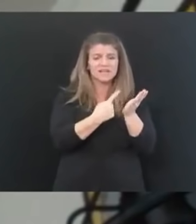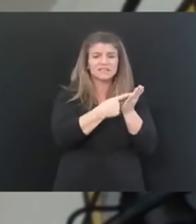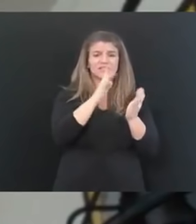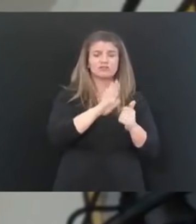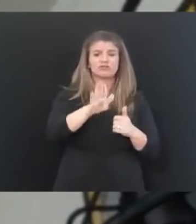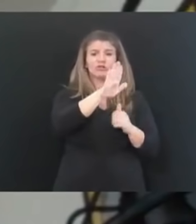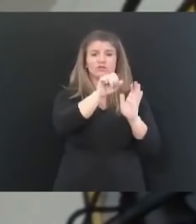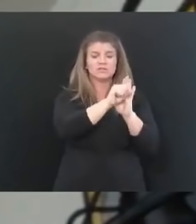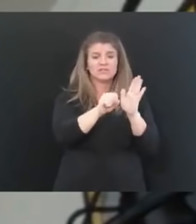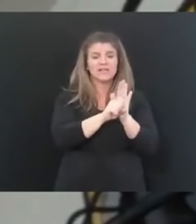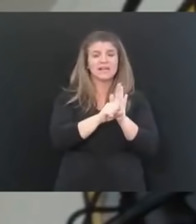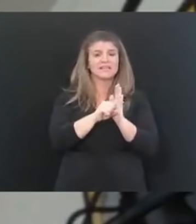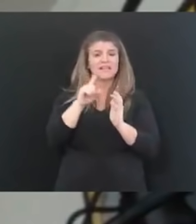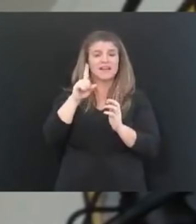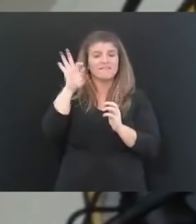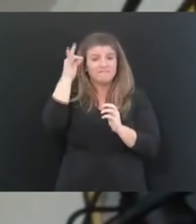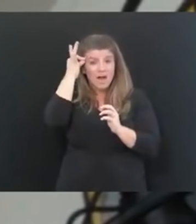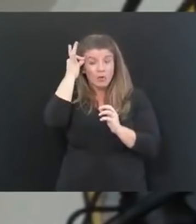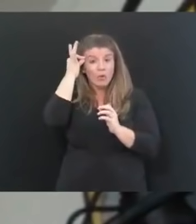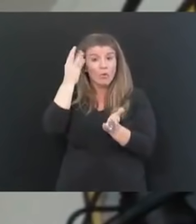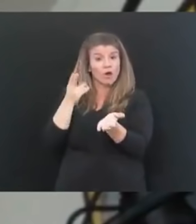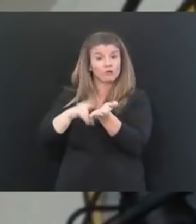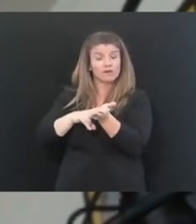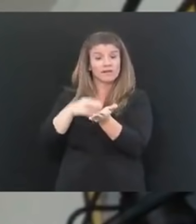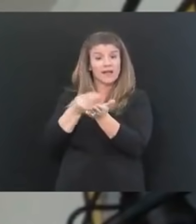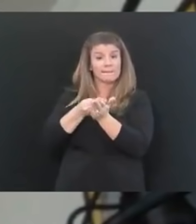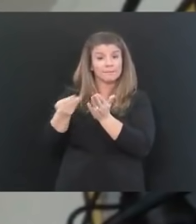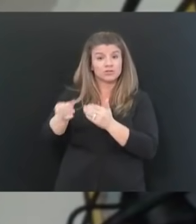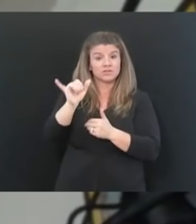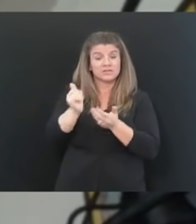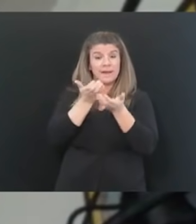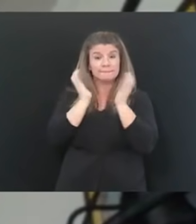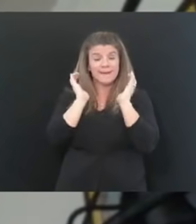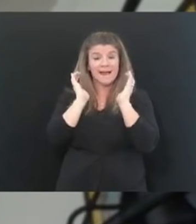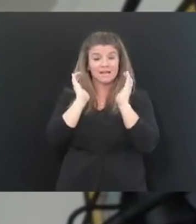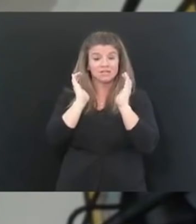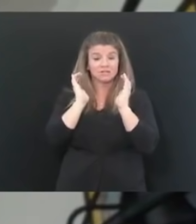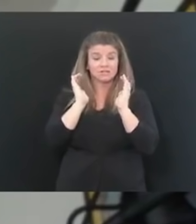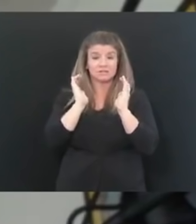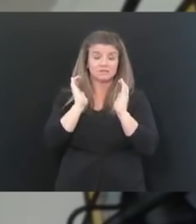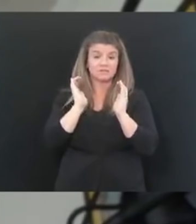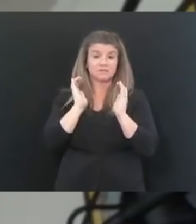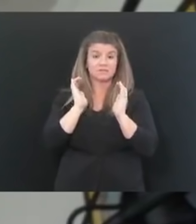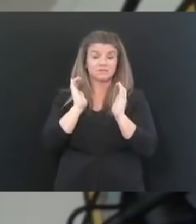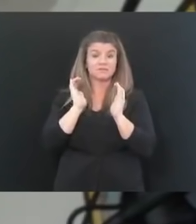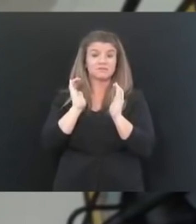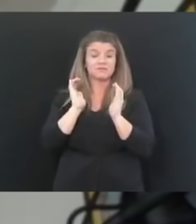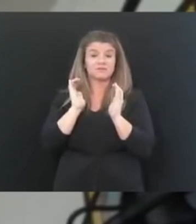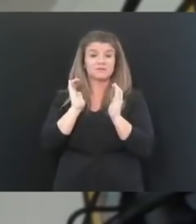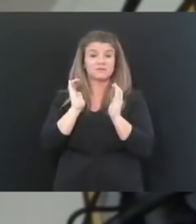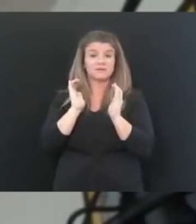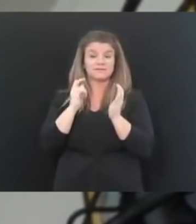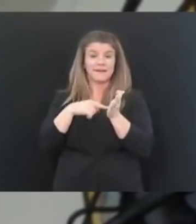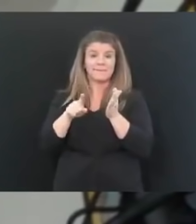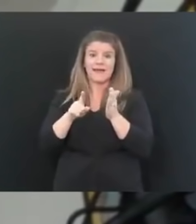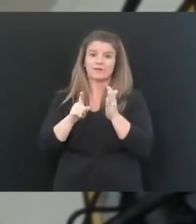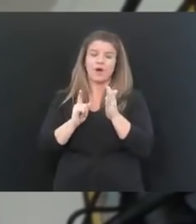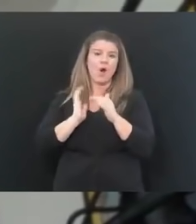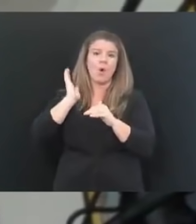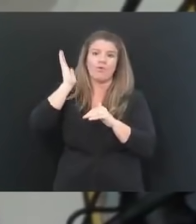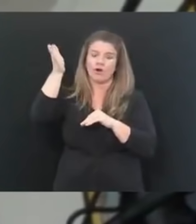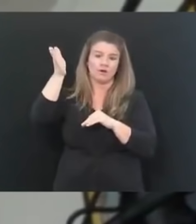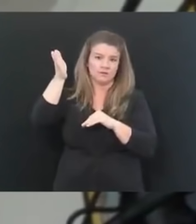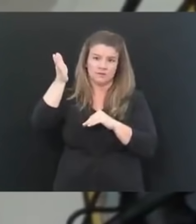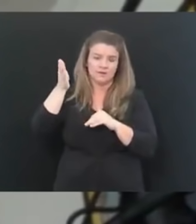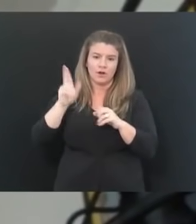and federal contracts where they've purchased these masks for well above the unit price that even 3M